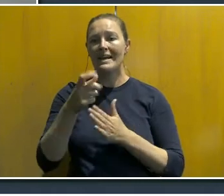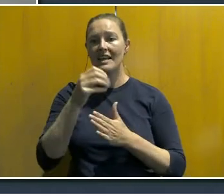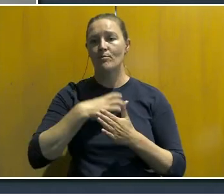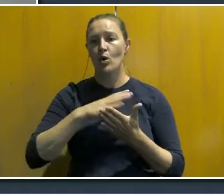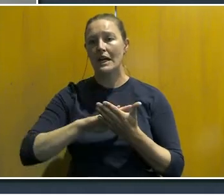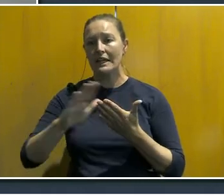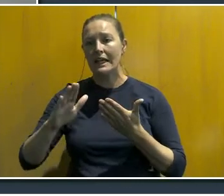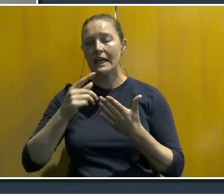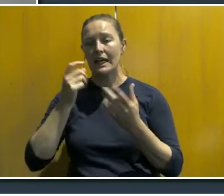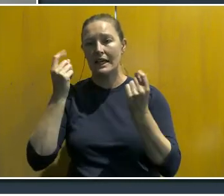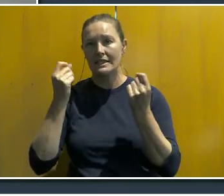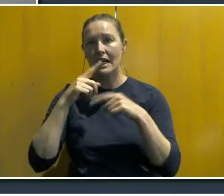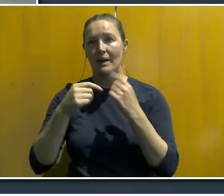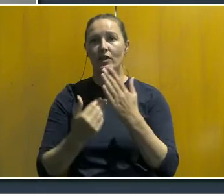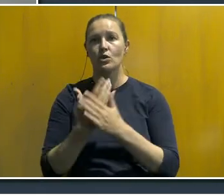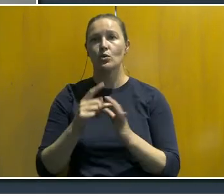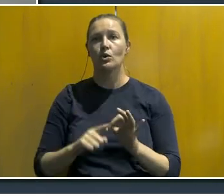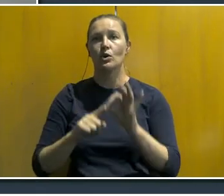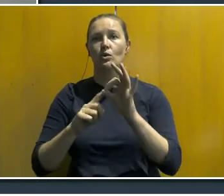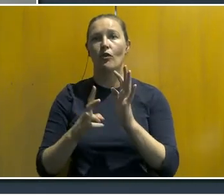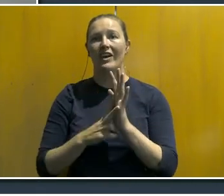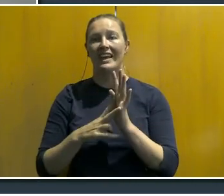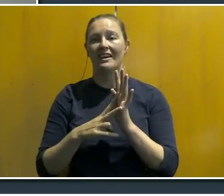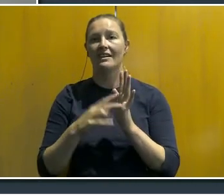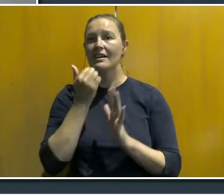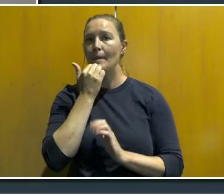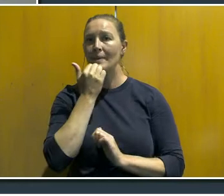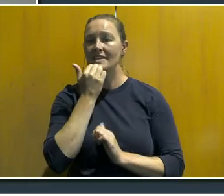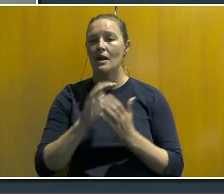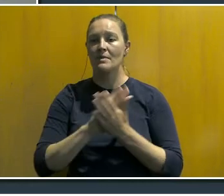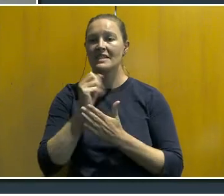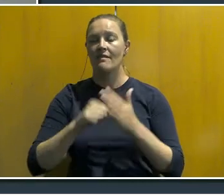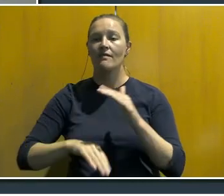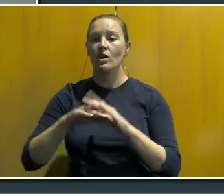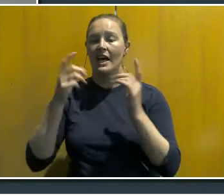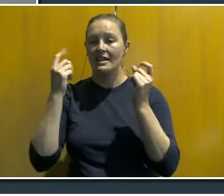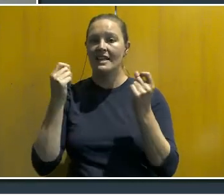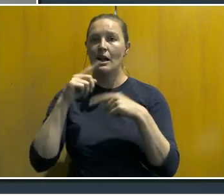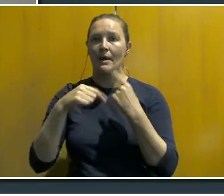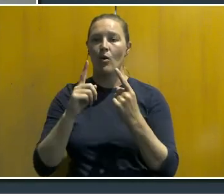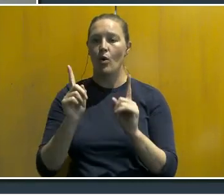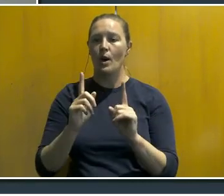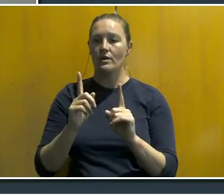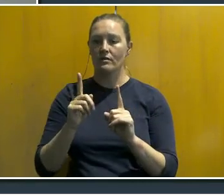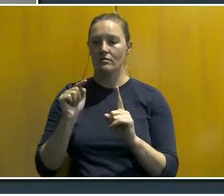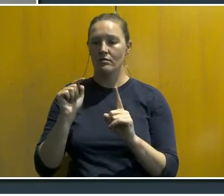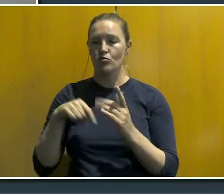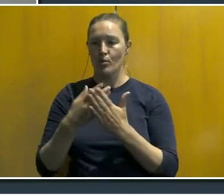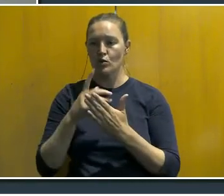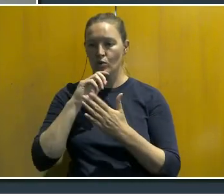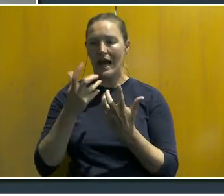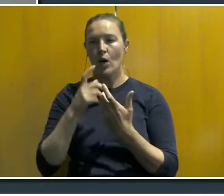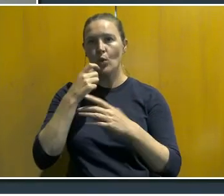outline based on the new quotable value figures, truly giving them an understanding of what the implications of the proposal